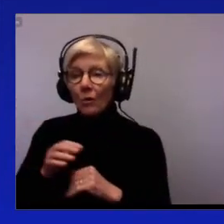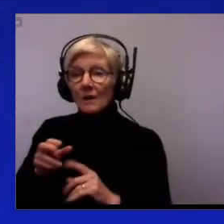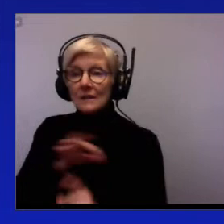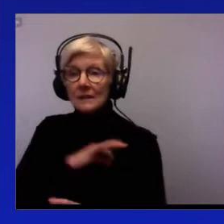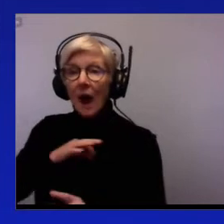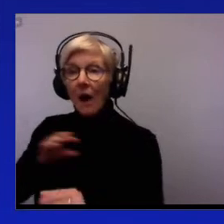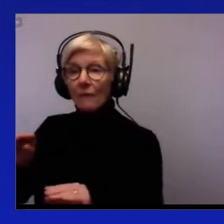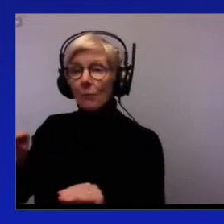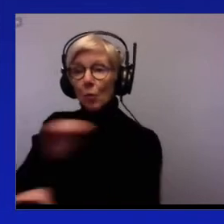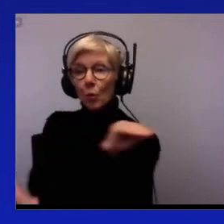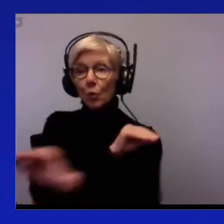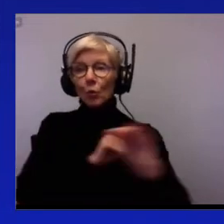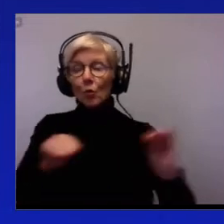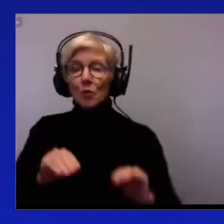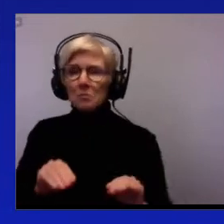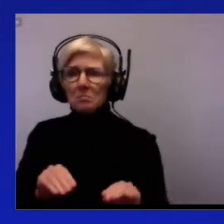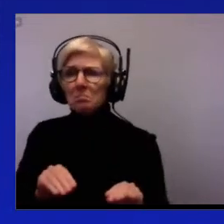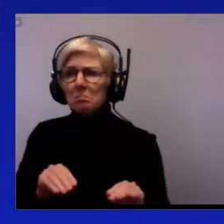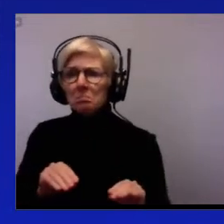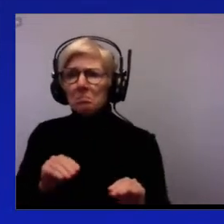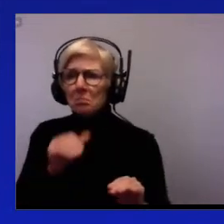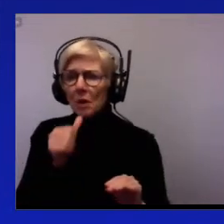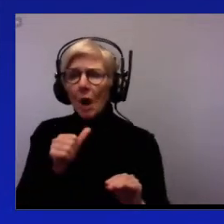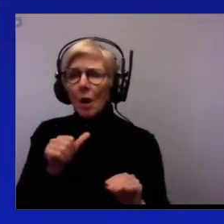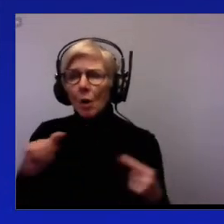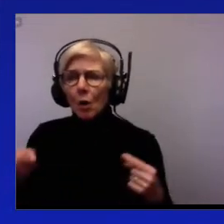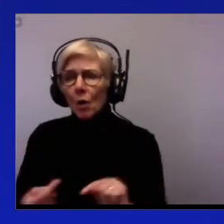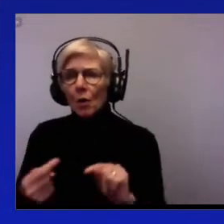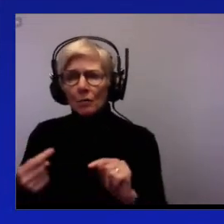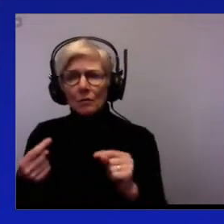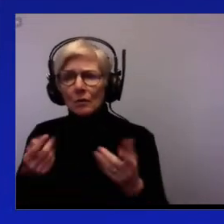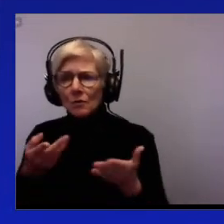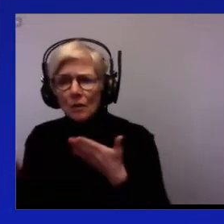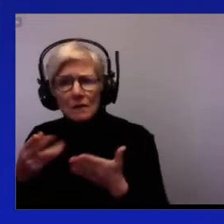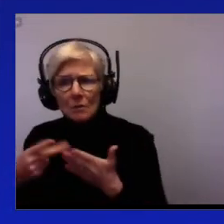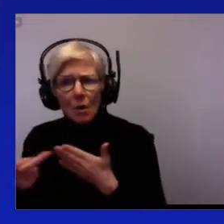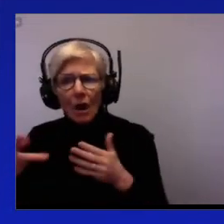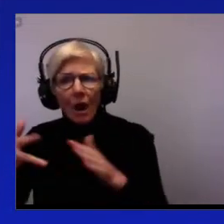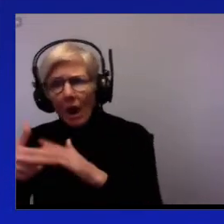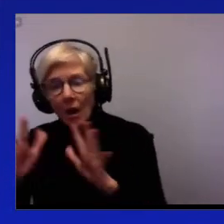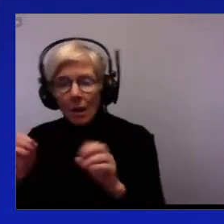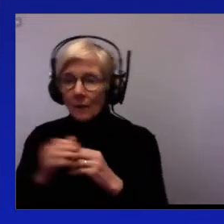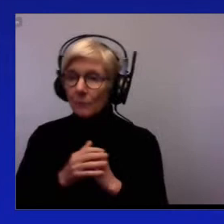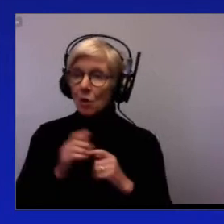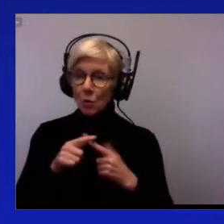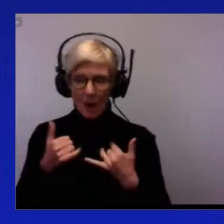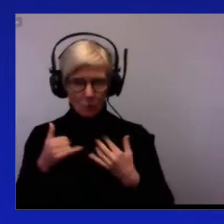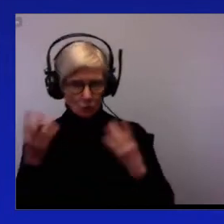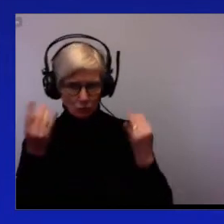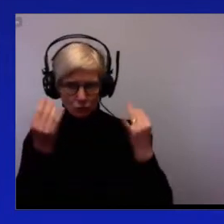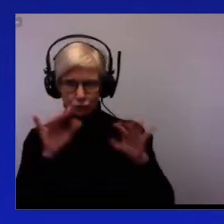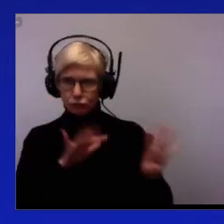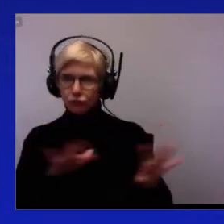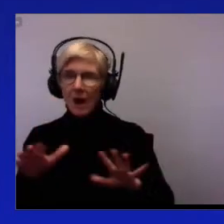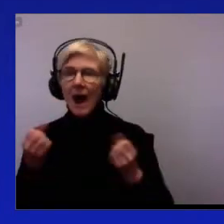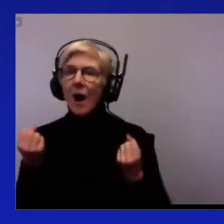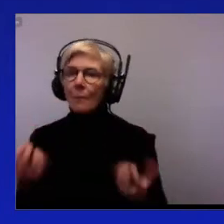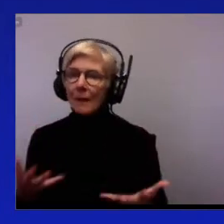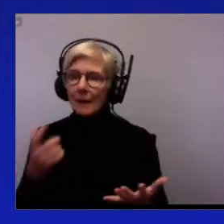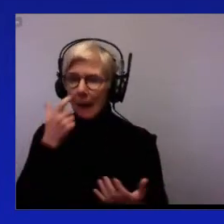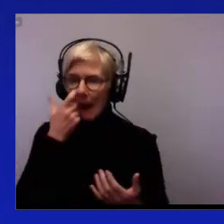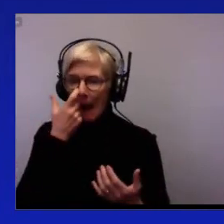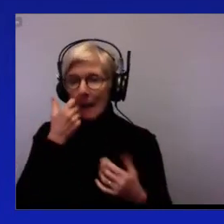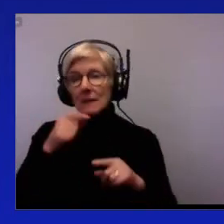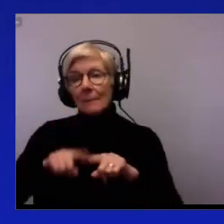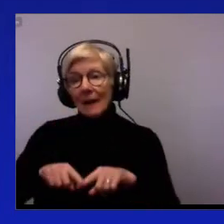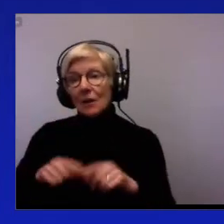services. So directly to your question, we're starting to get a handle on exactly the number of what that represents based on the number